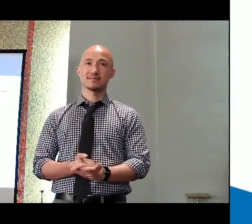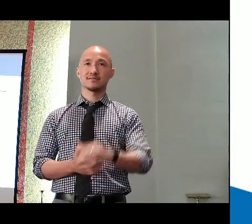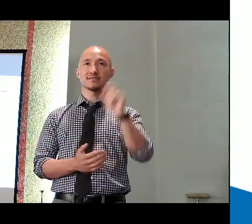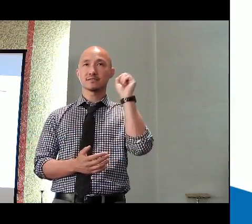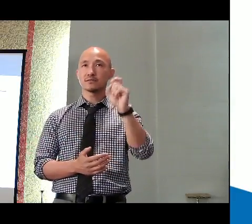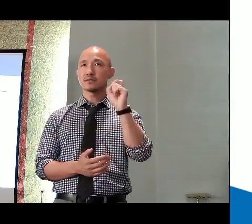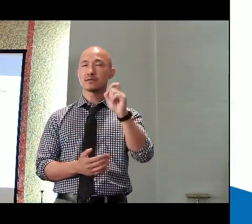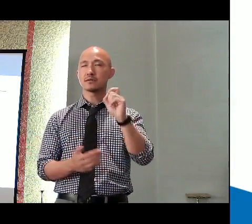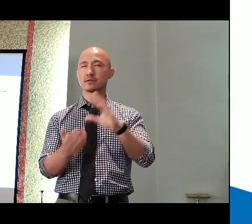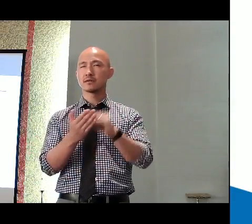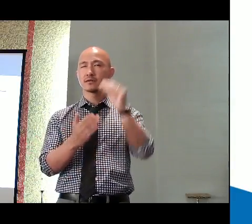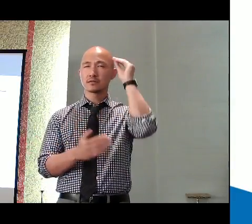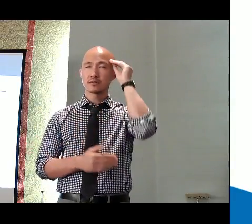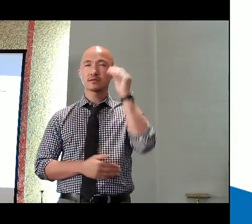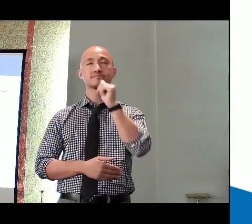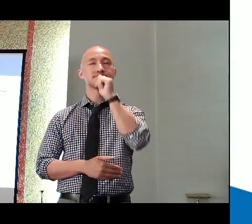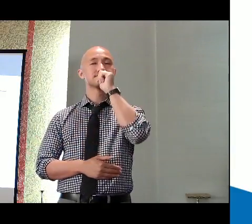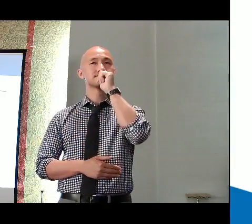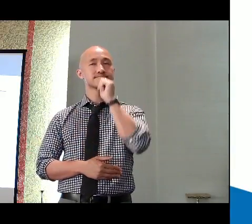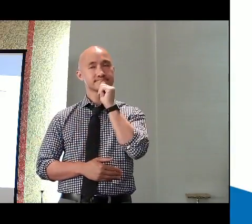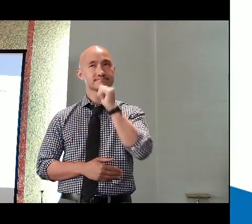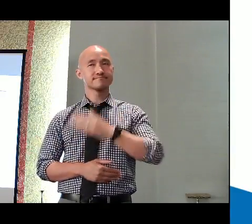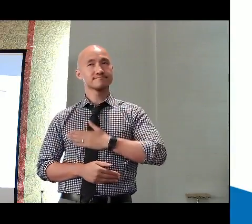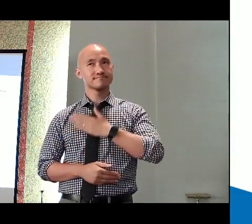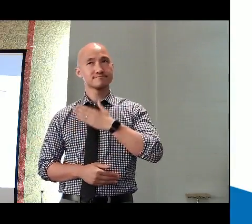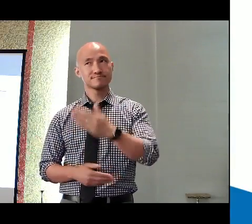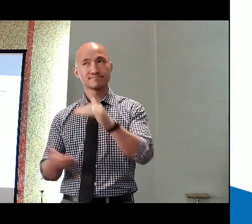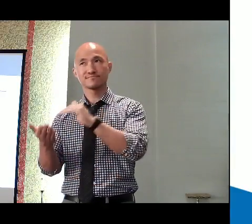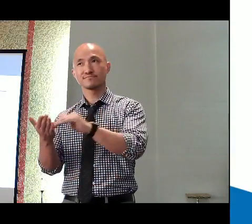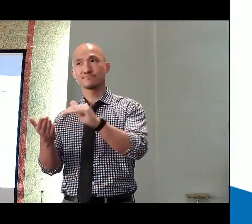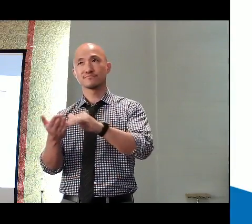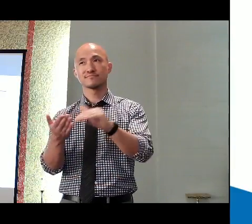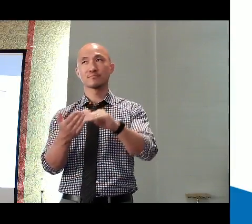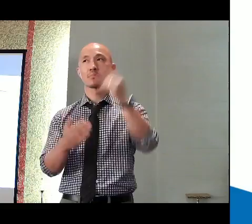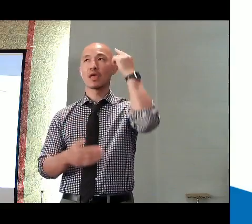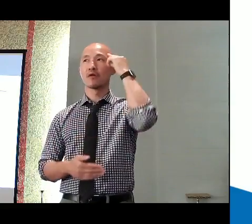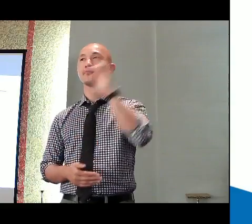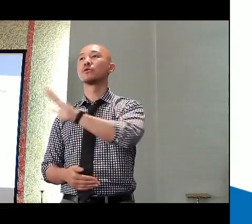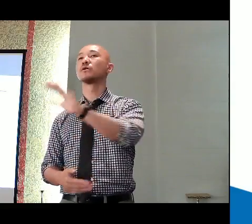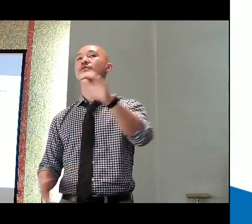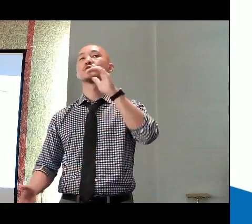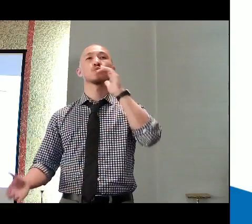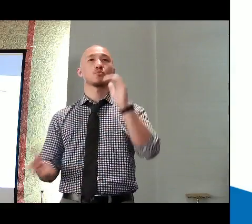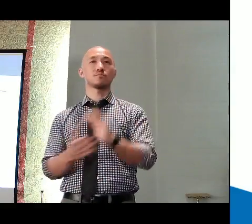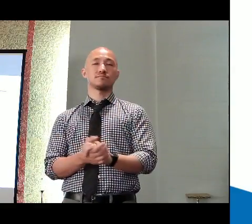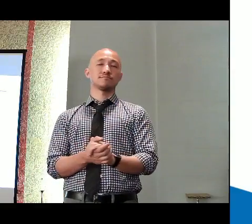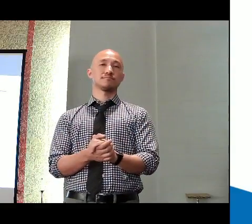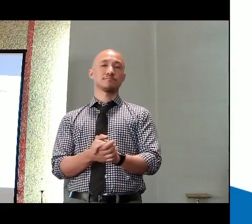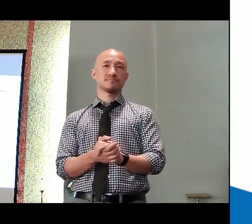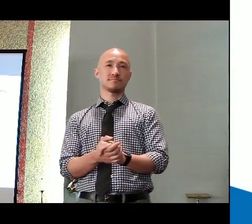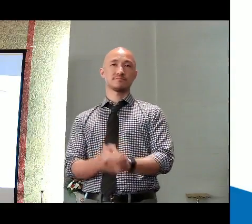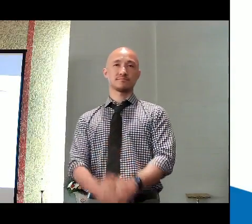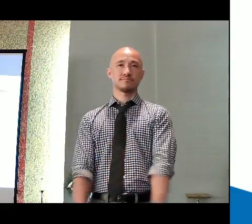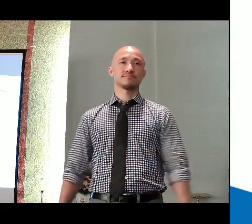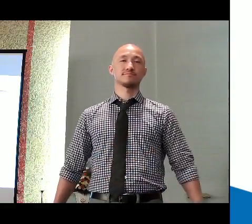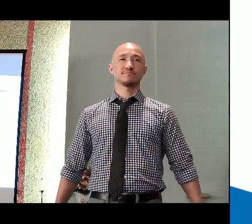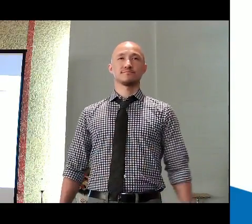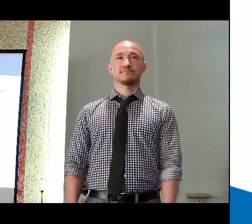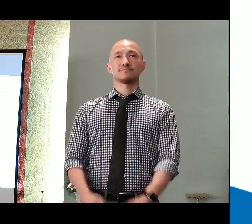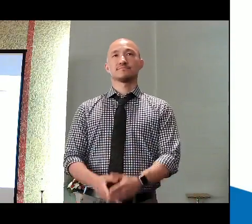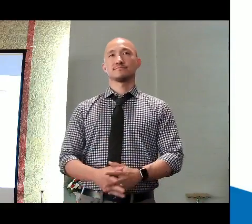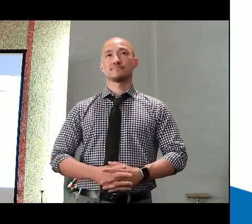showing patience, showing humility towards them as God has shown them to us.